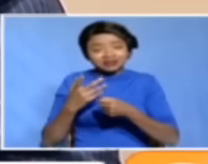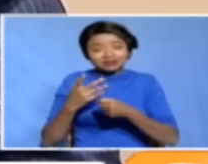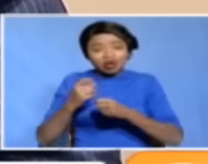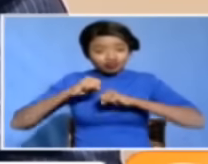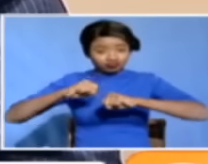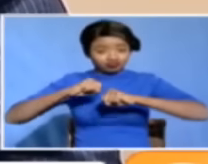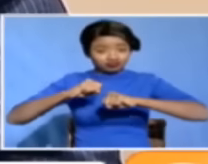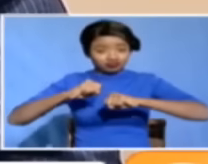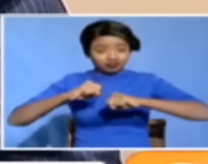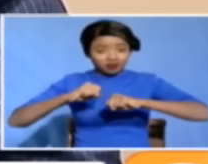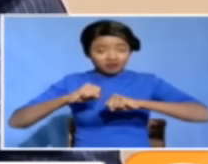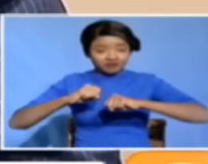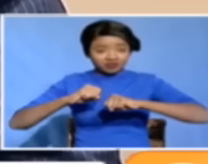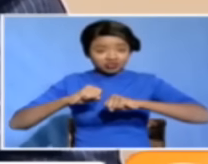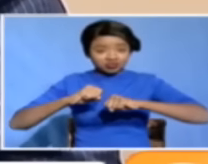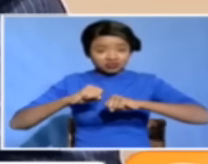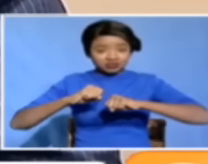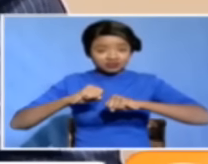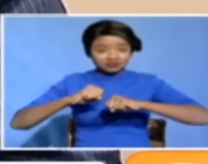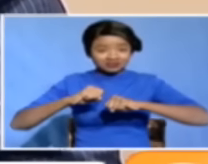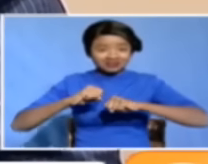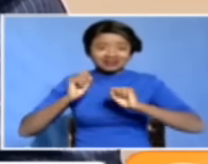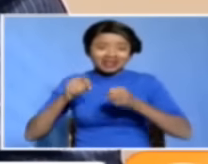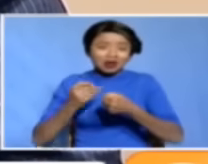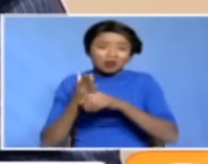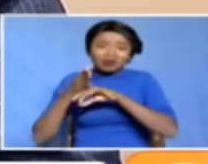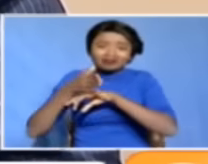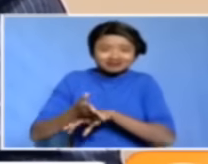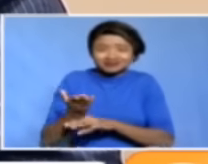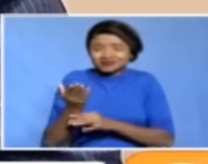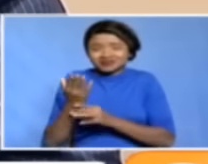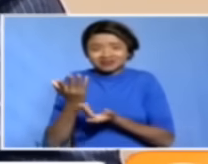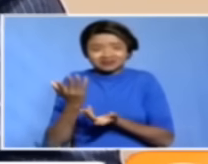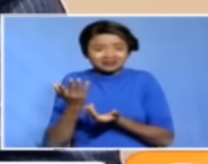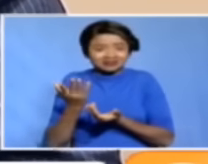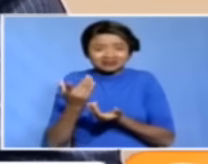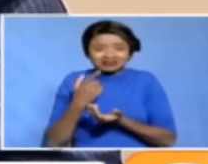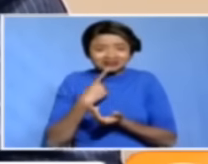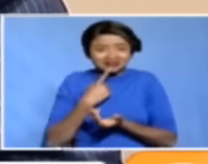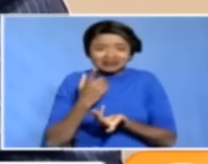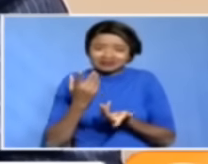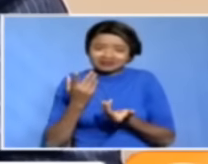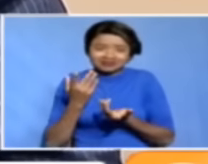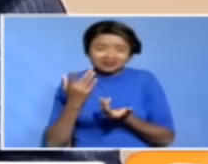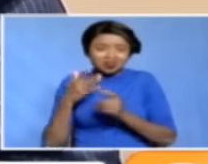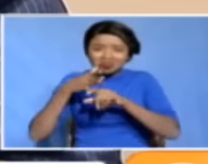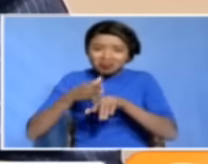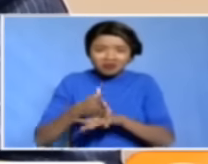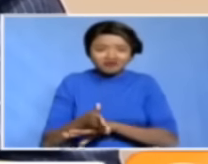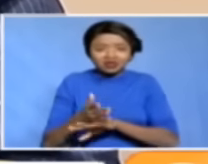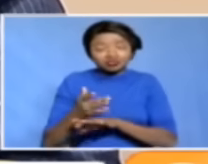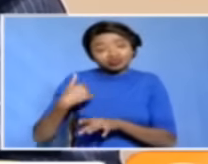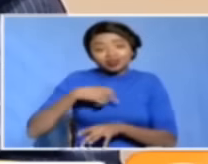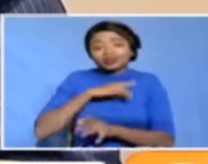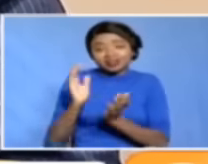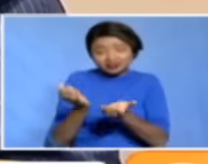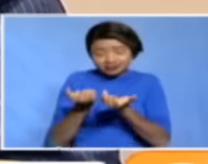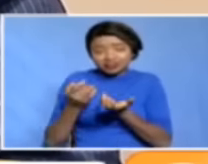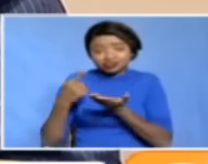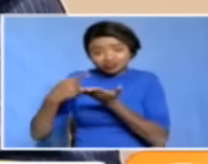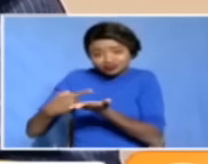officials when they go overboard, then we need to talk. And I think when Honorable Moses